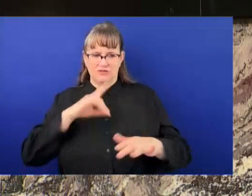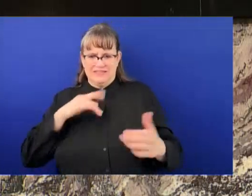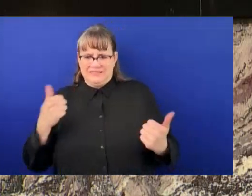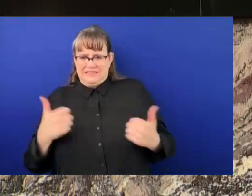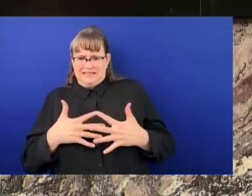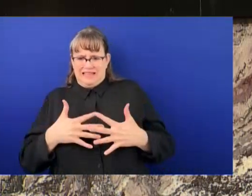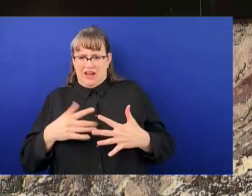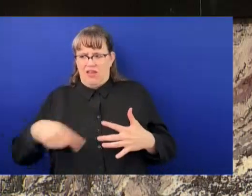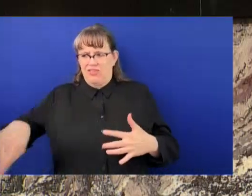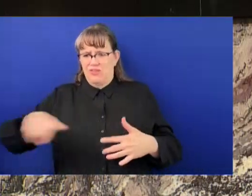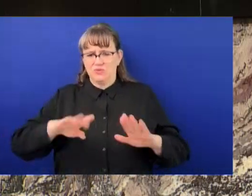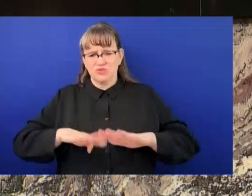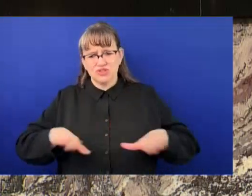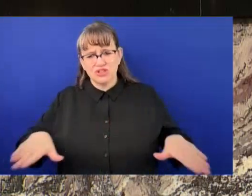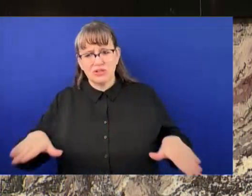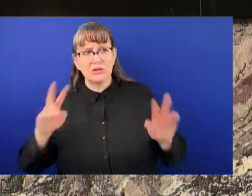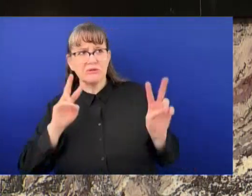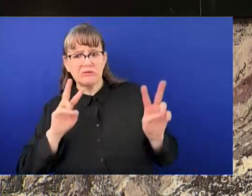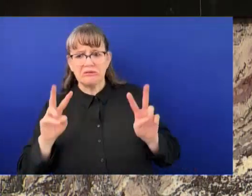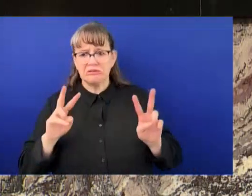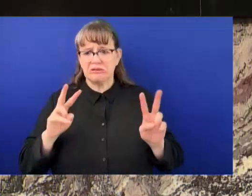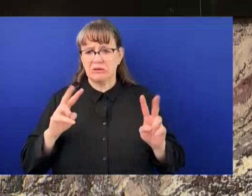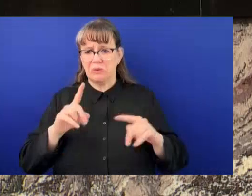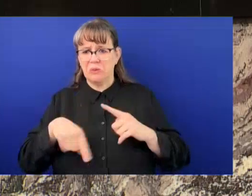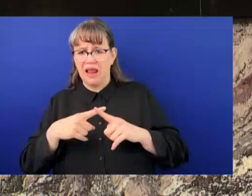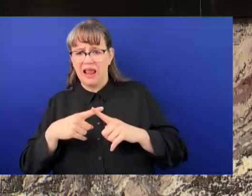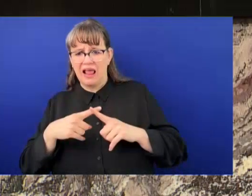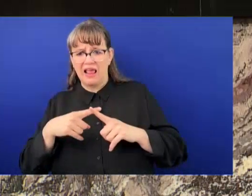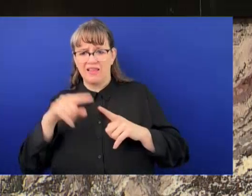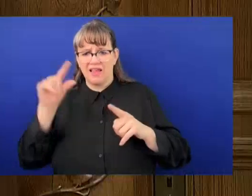while helping those in need get off the street?